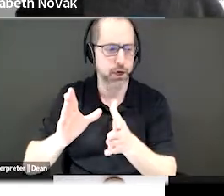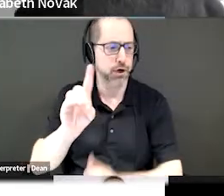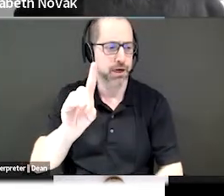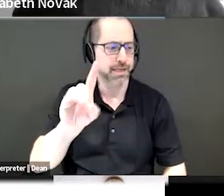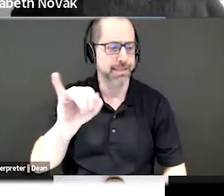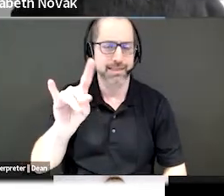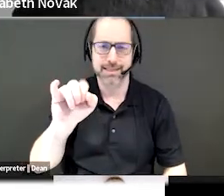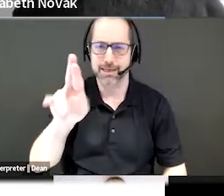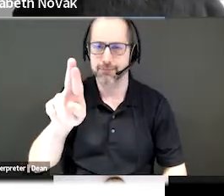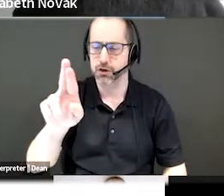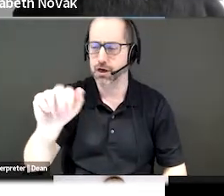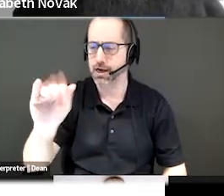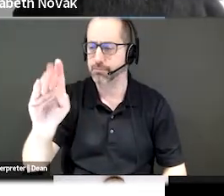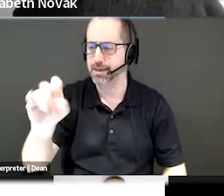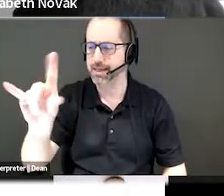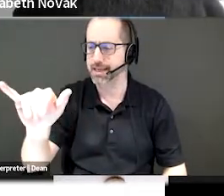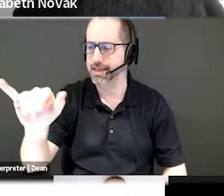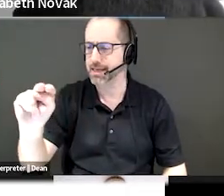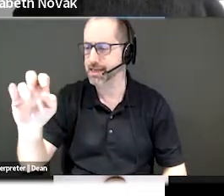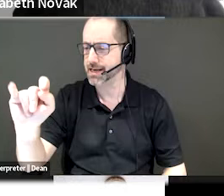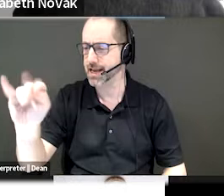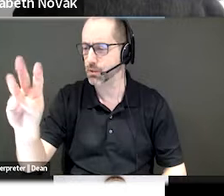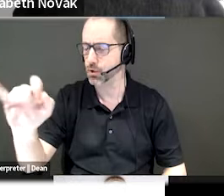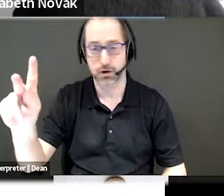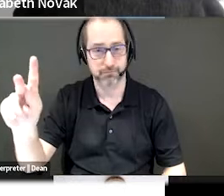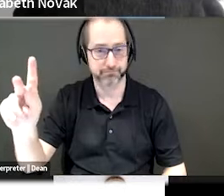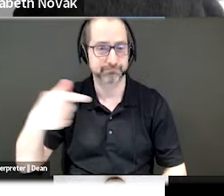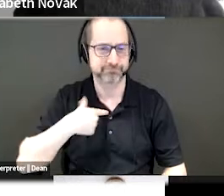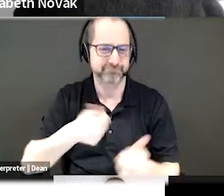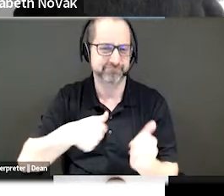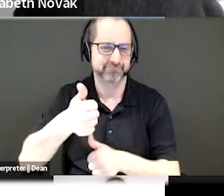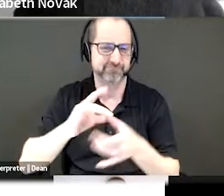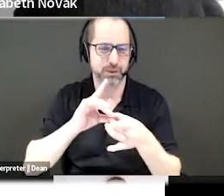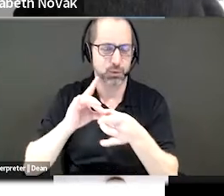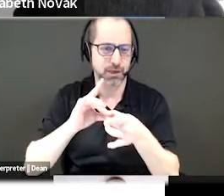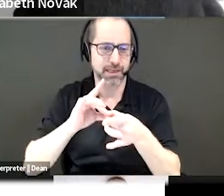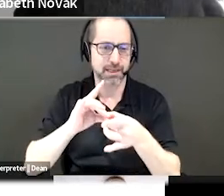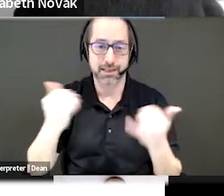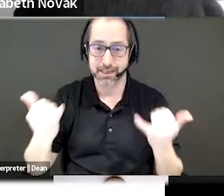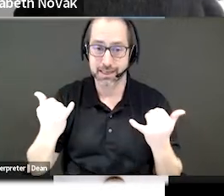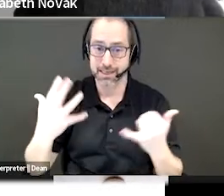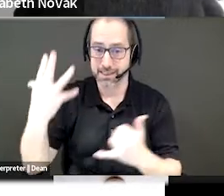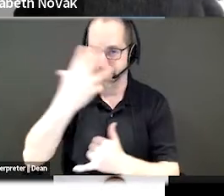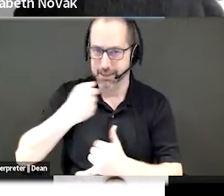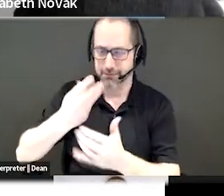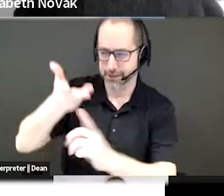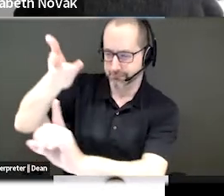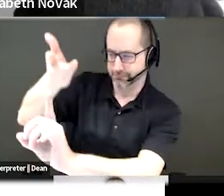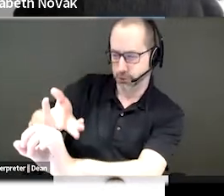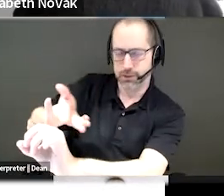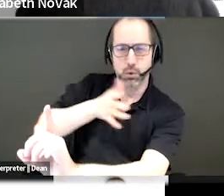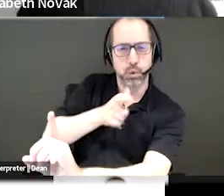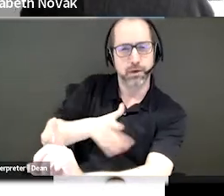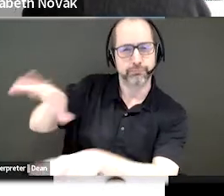we are having our lovely presenter, Kristen Bellows